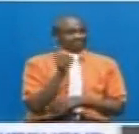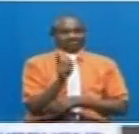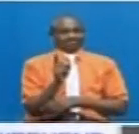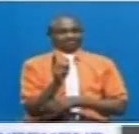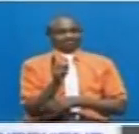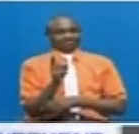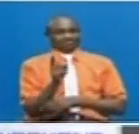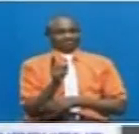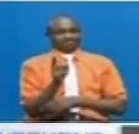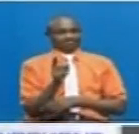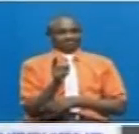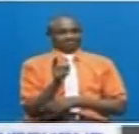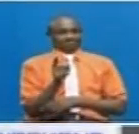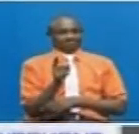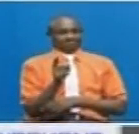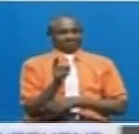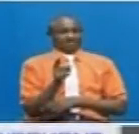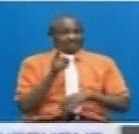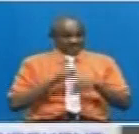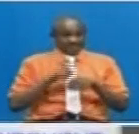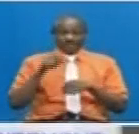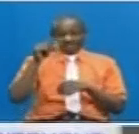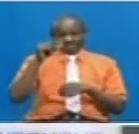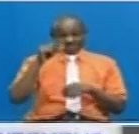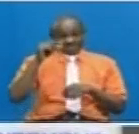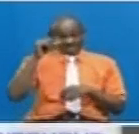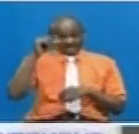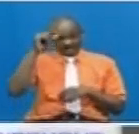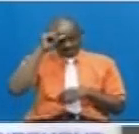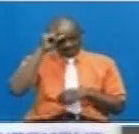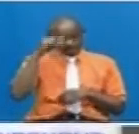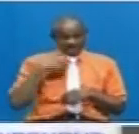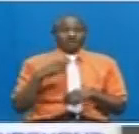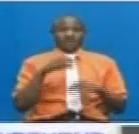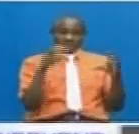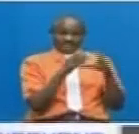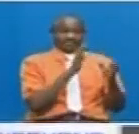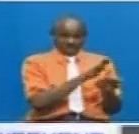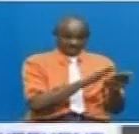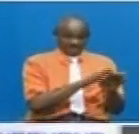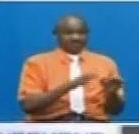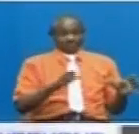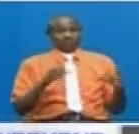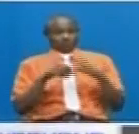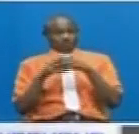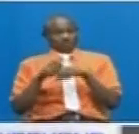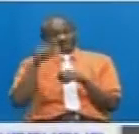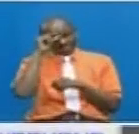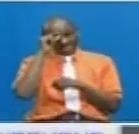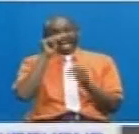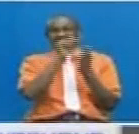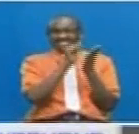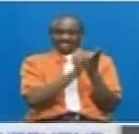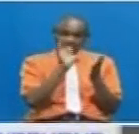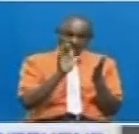And while our government is formed by a party, it is agenda,